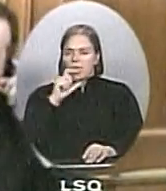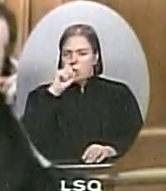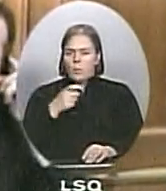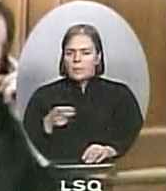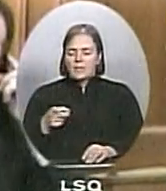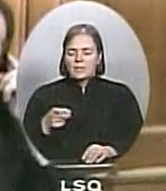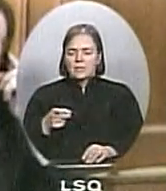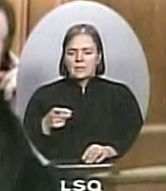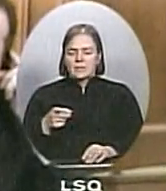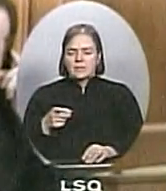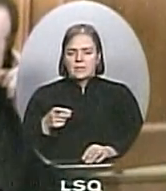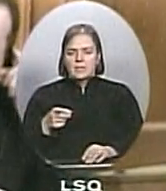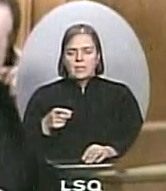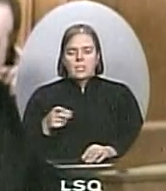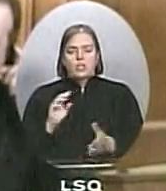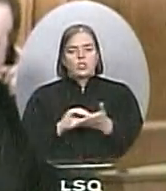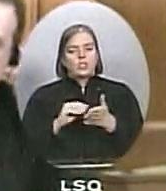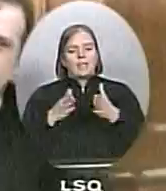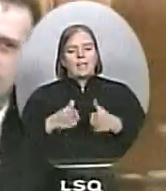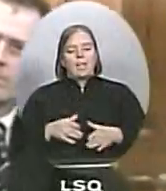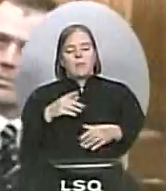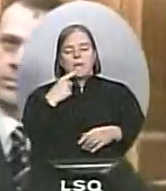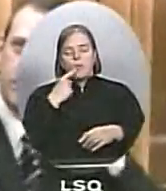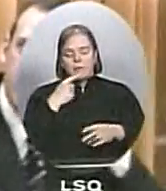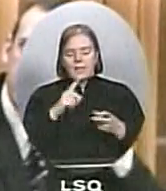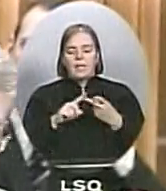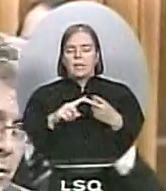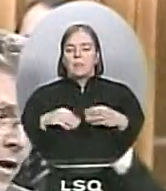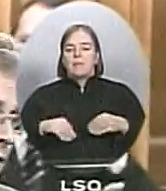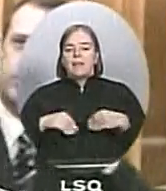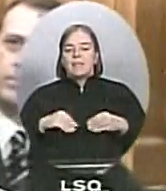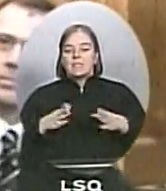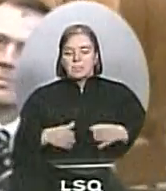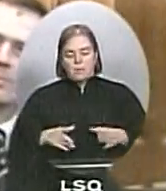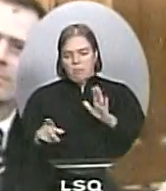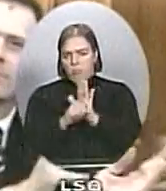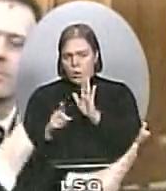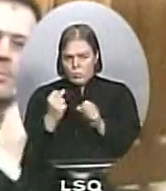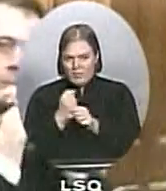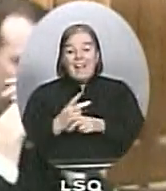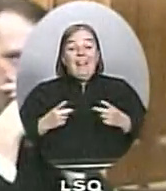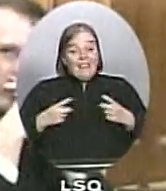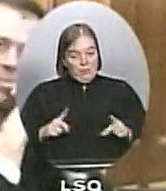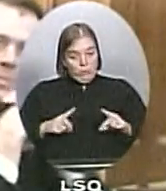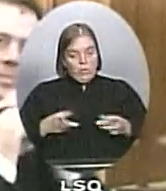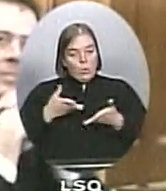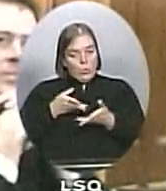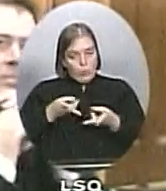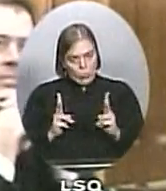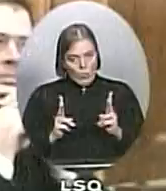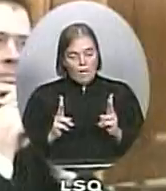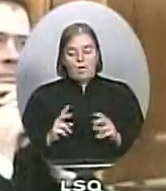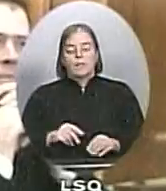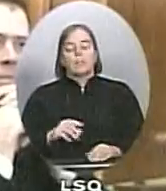secretaries are not supposed to do that. No. That's the simple fact. And I'd like to also point out that the parliamentary secretary did receive financial